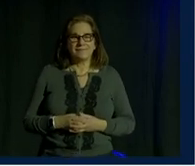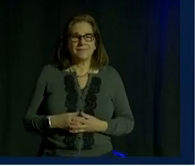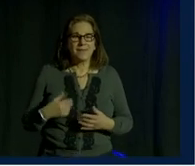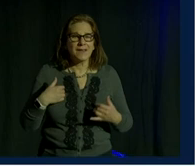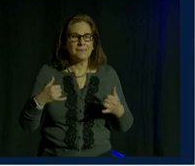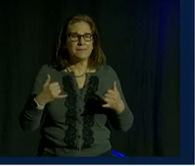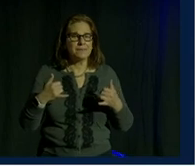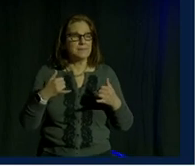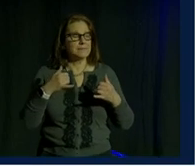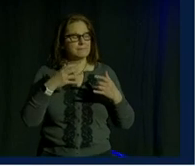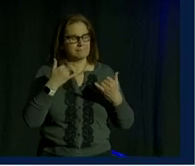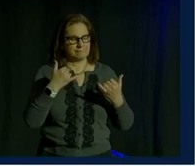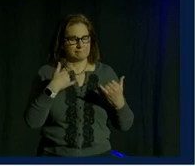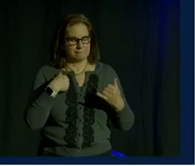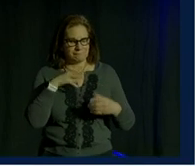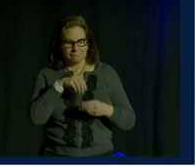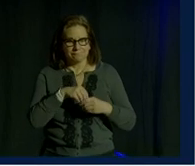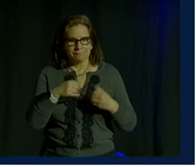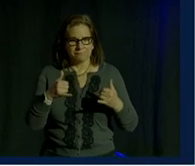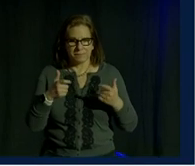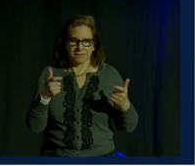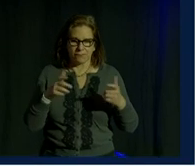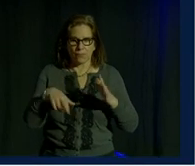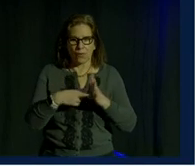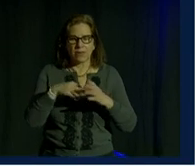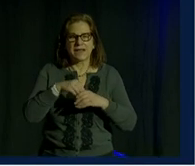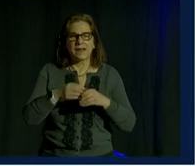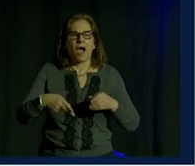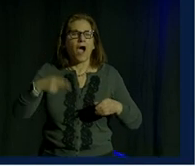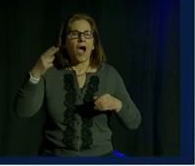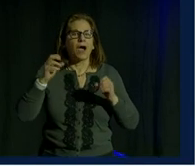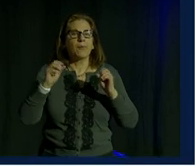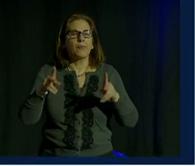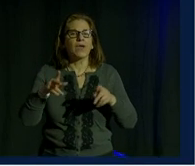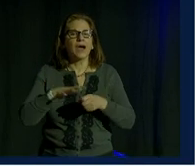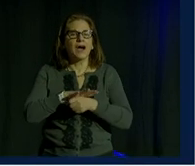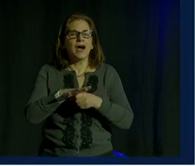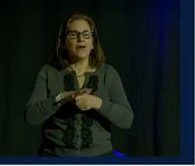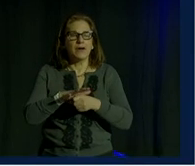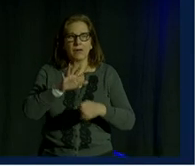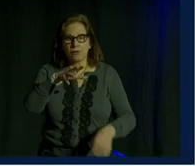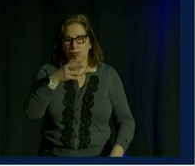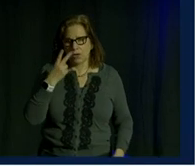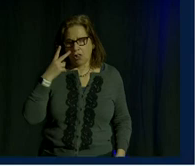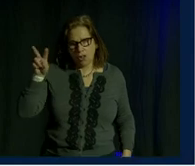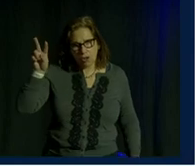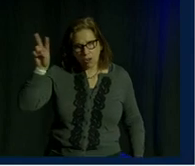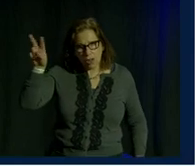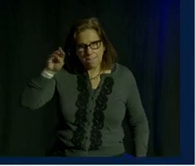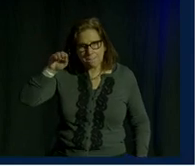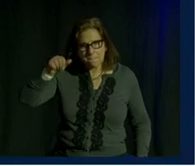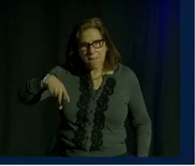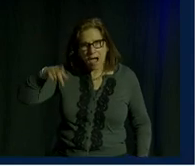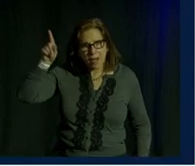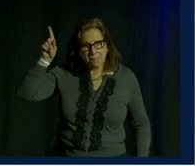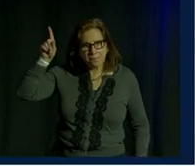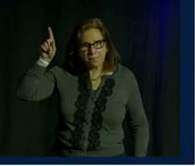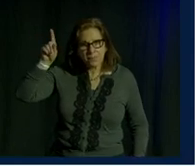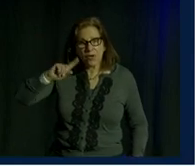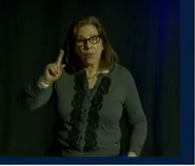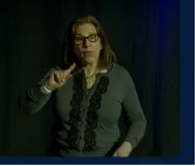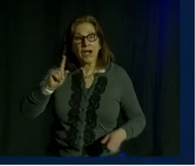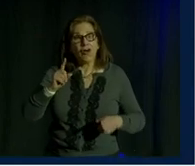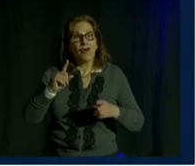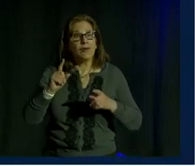areas. I'm going to go back to this map for a moment that shows where we're proposing additional housing